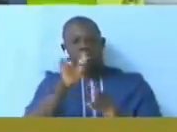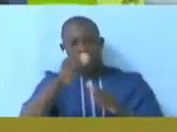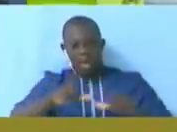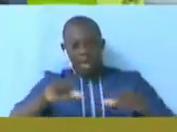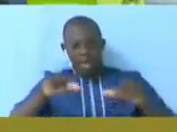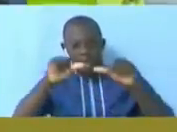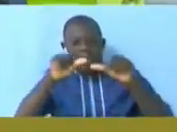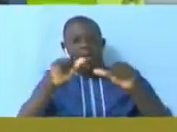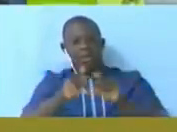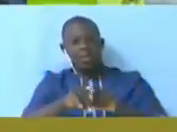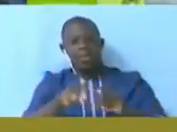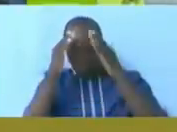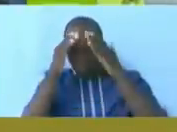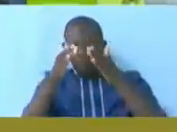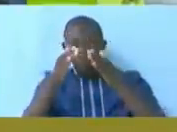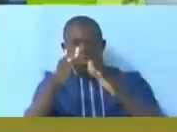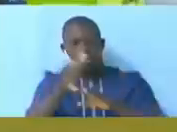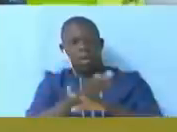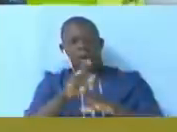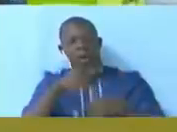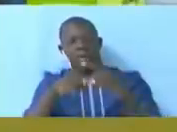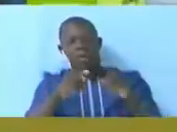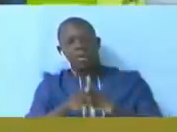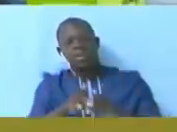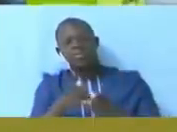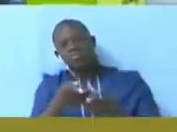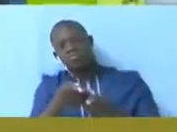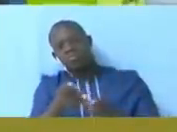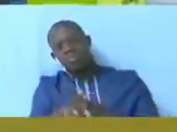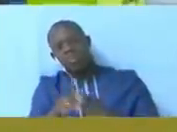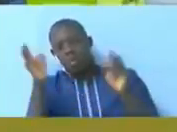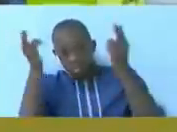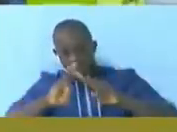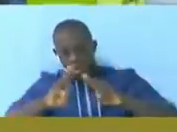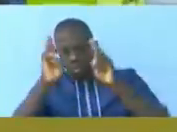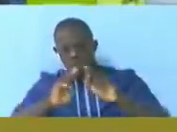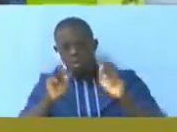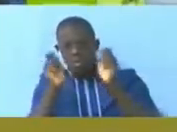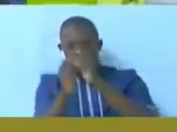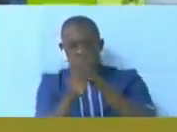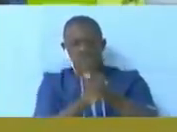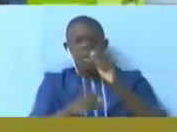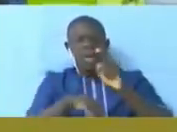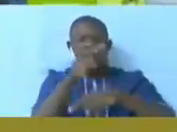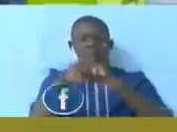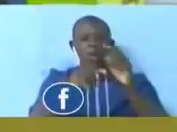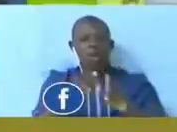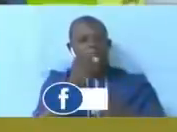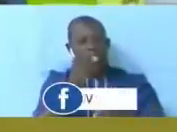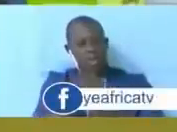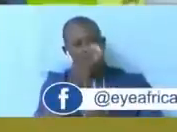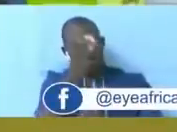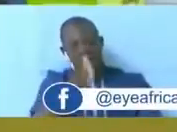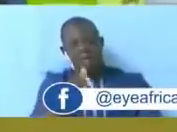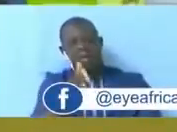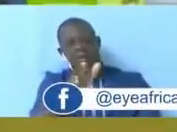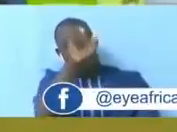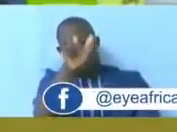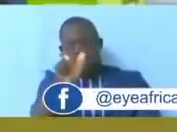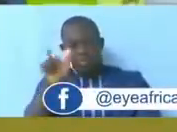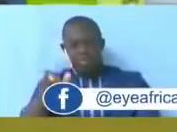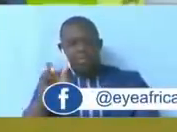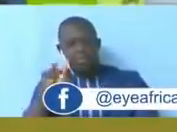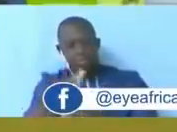been passed to stifle the rights of the citizen. Wo ay lanyilin karo fanna